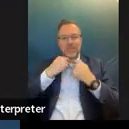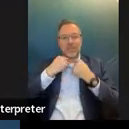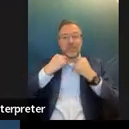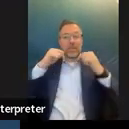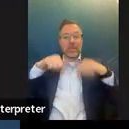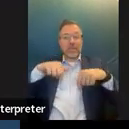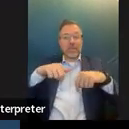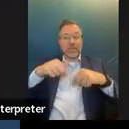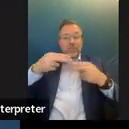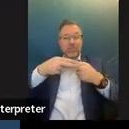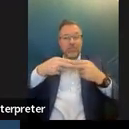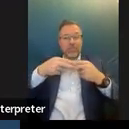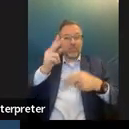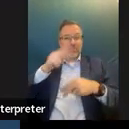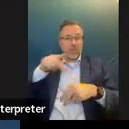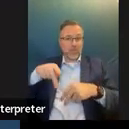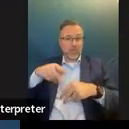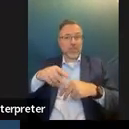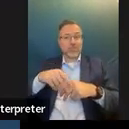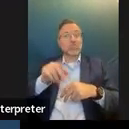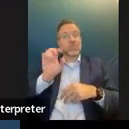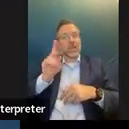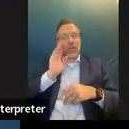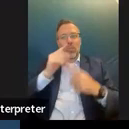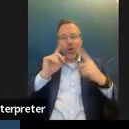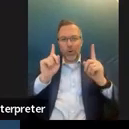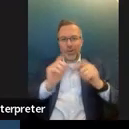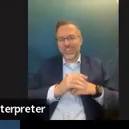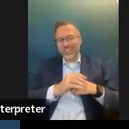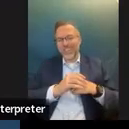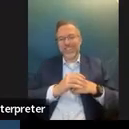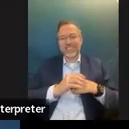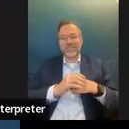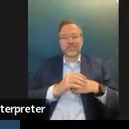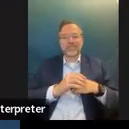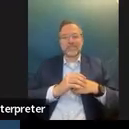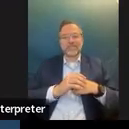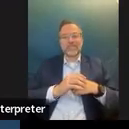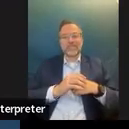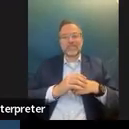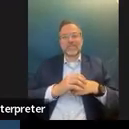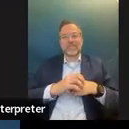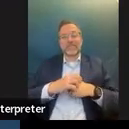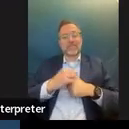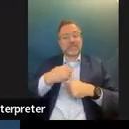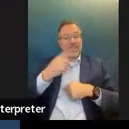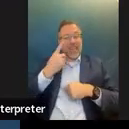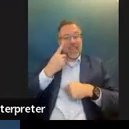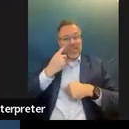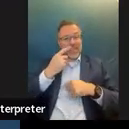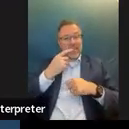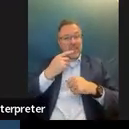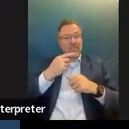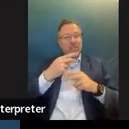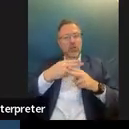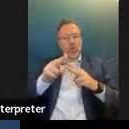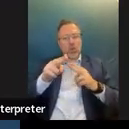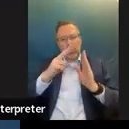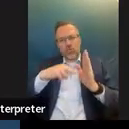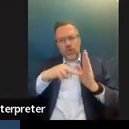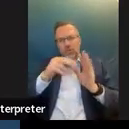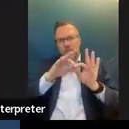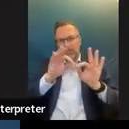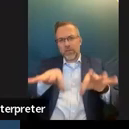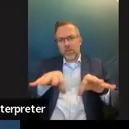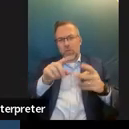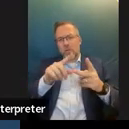presentation where the links work. So very cool there. I think the quick reference form, the procedural manual,